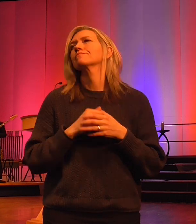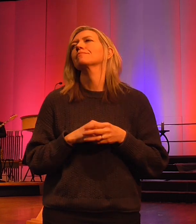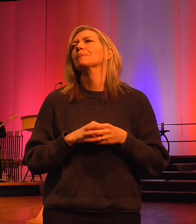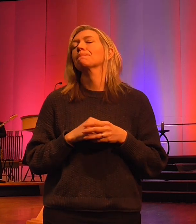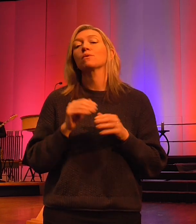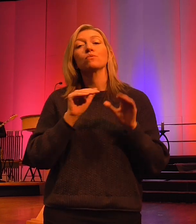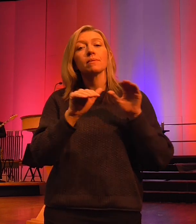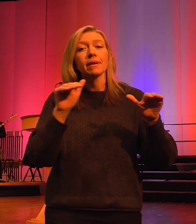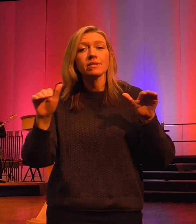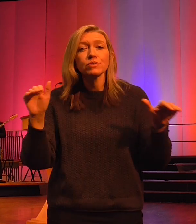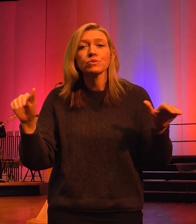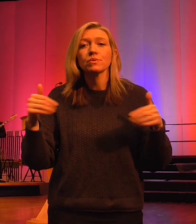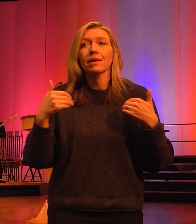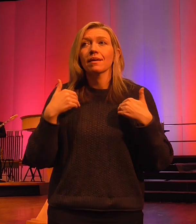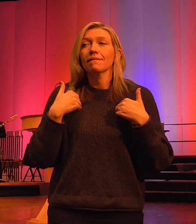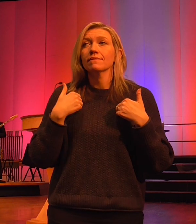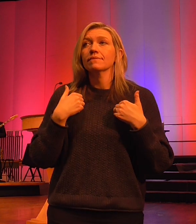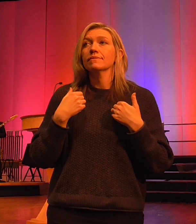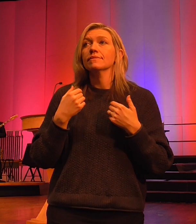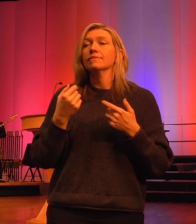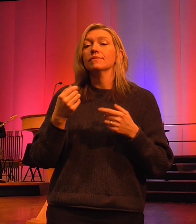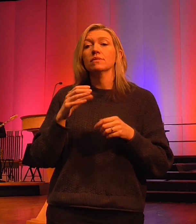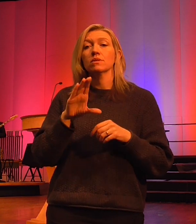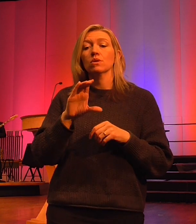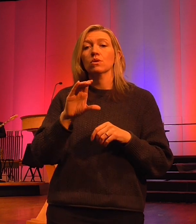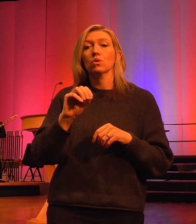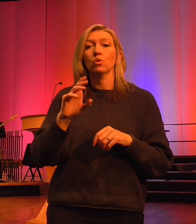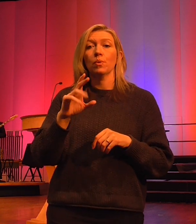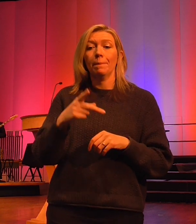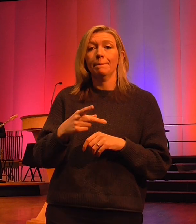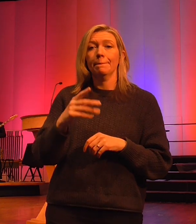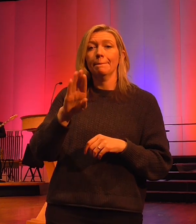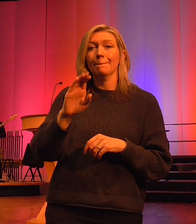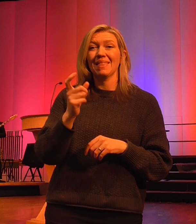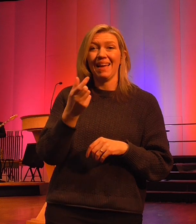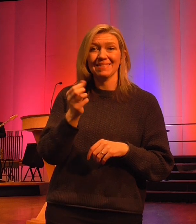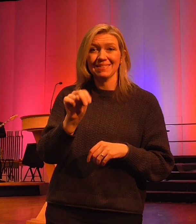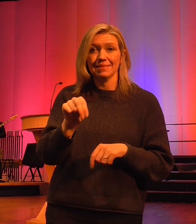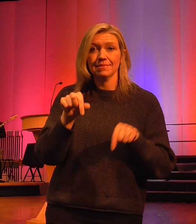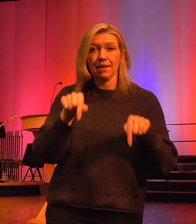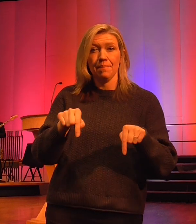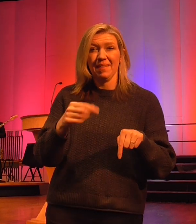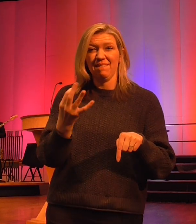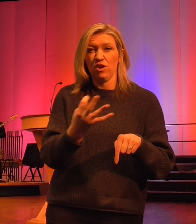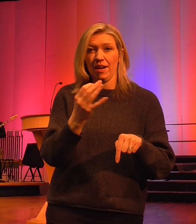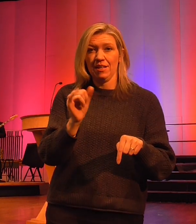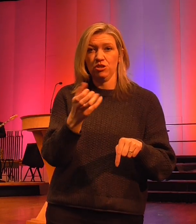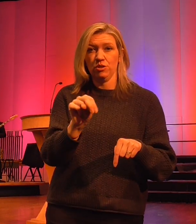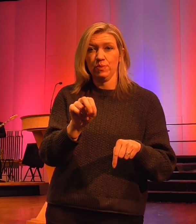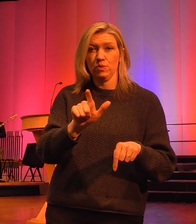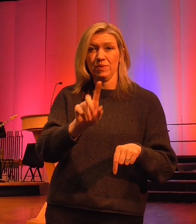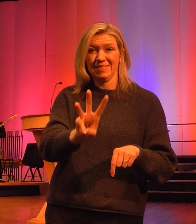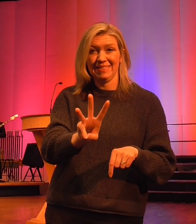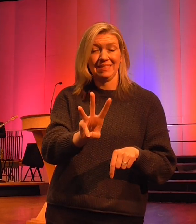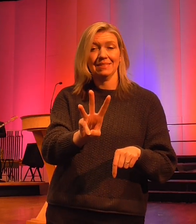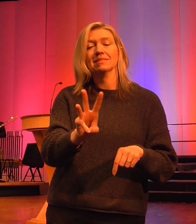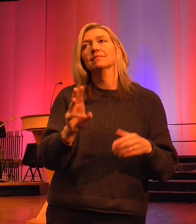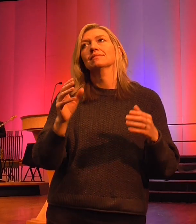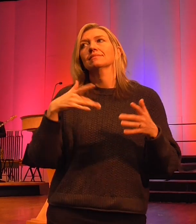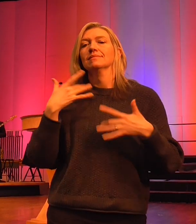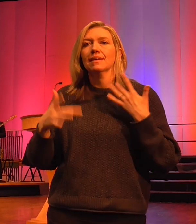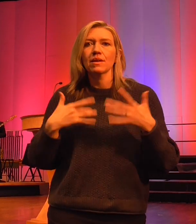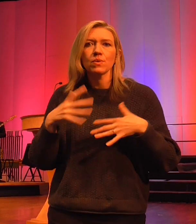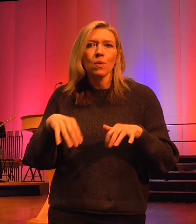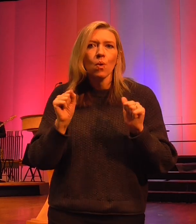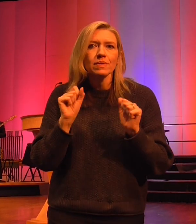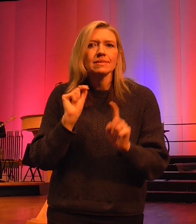you that we've got Coot Blackson coming here on Friday, April 26th. We are so excited to be hosting Coot Blackson. He wrote